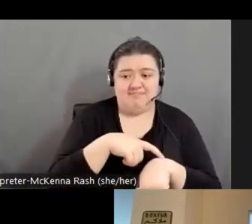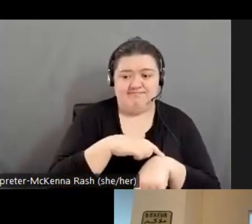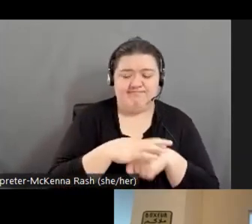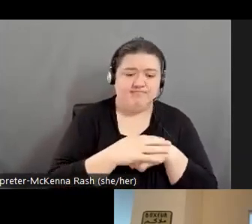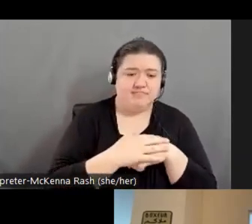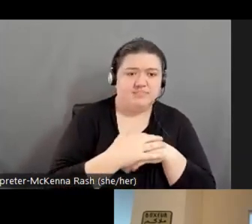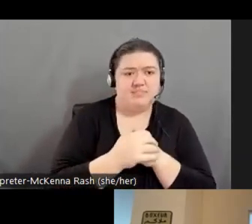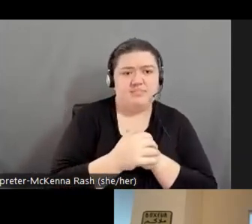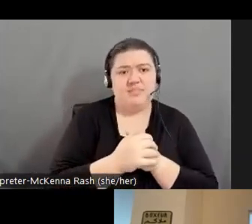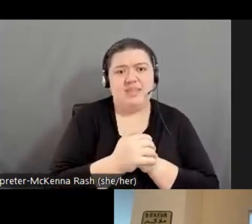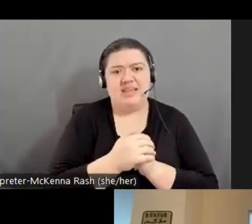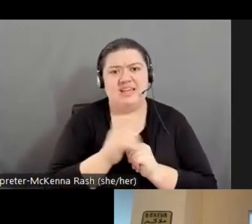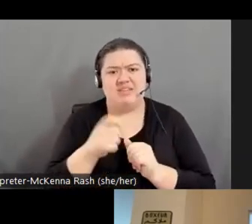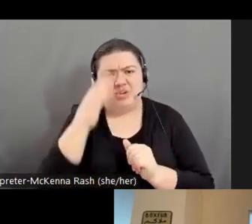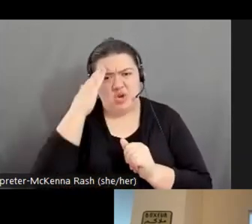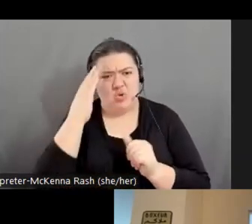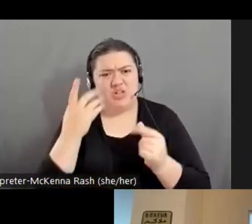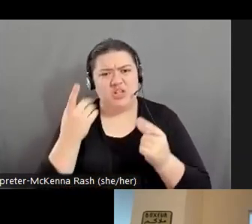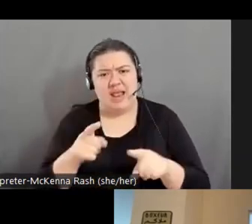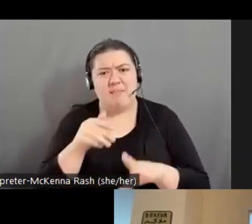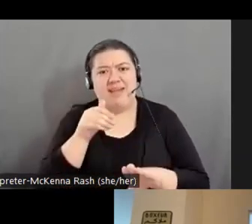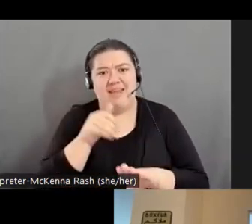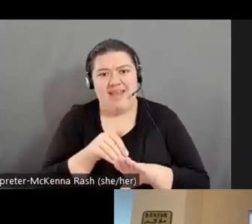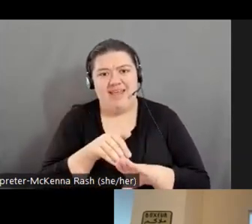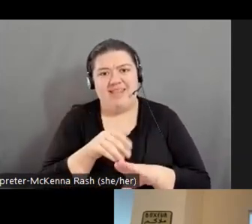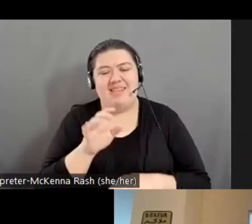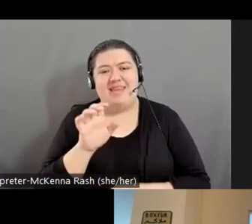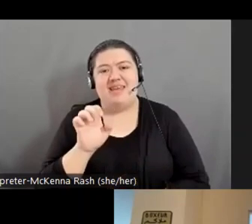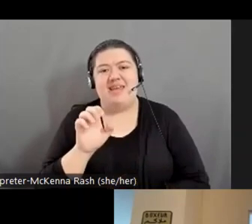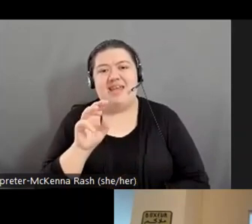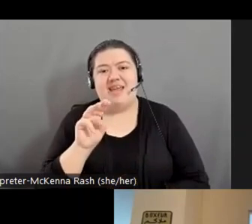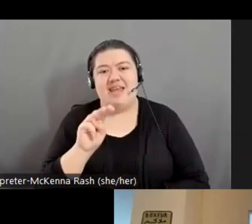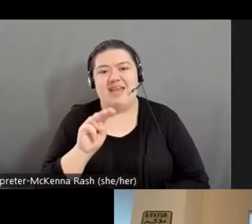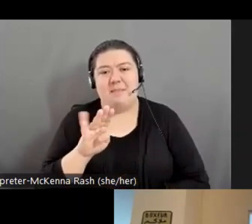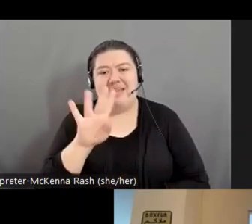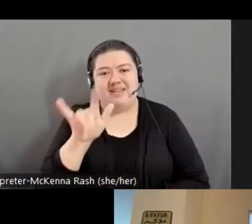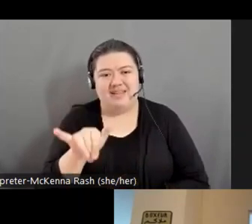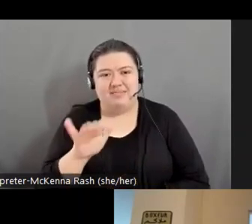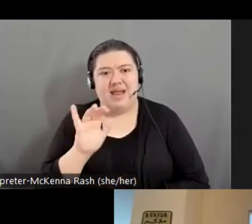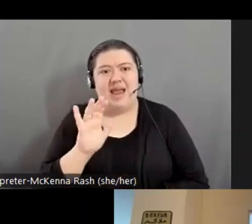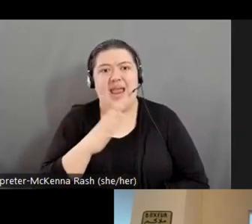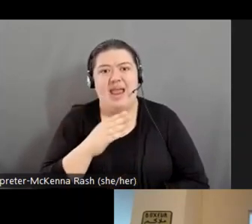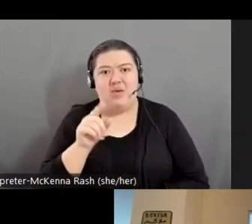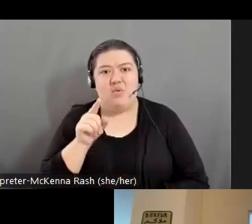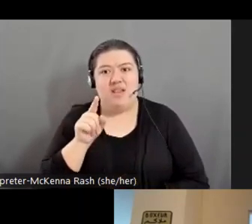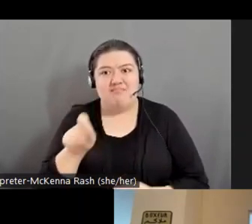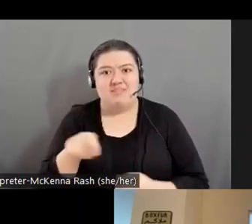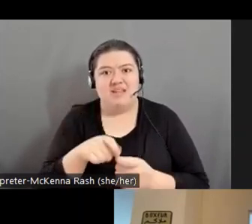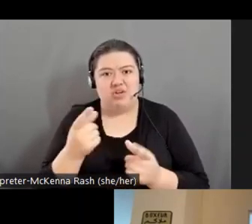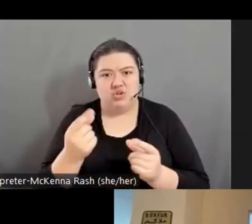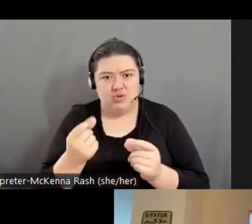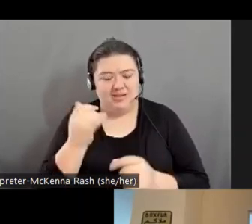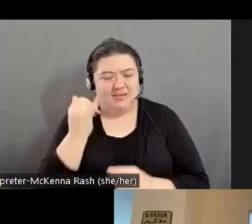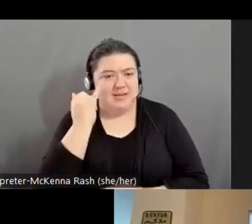You have to know what's going to happen at the embassy and what that specific embassy is doing. Mm-hmm. Like if it's